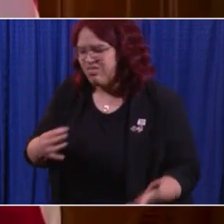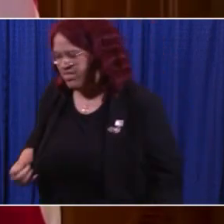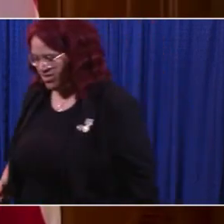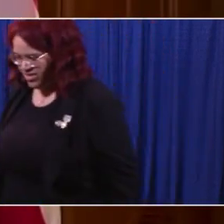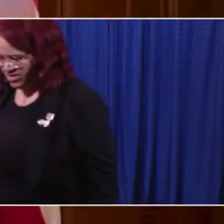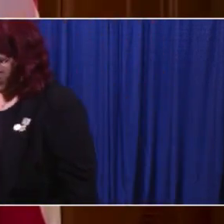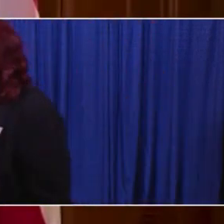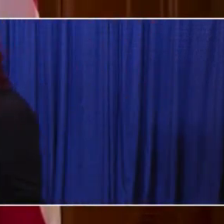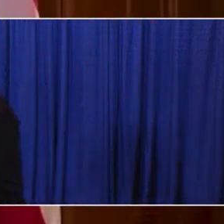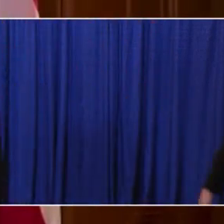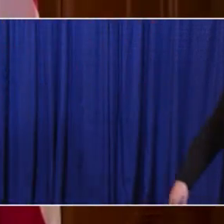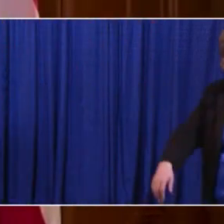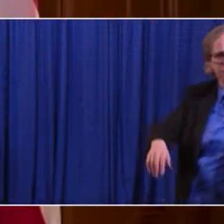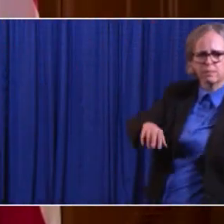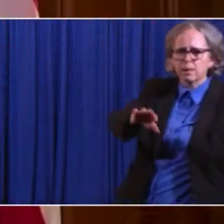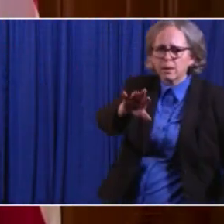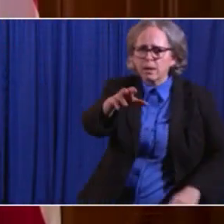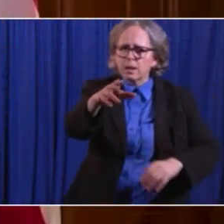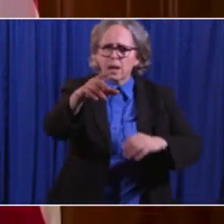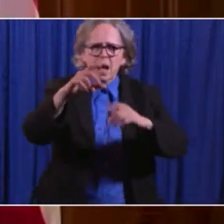it's not really changed.